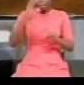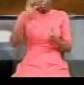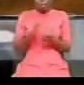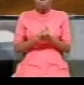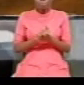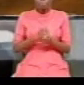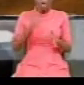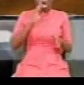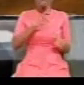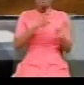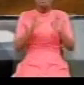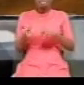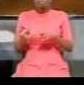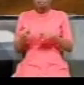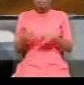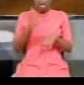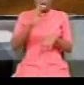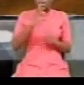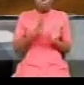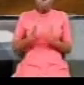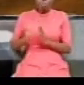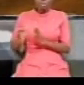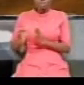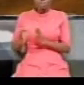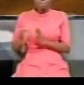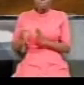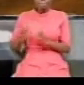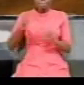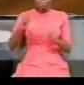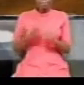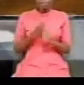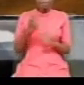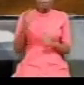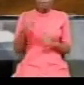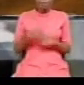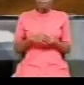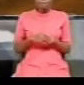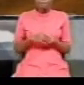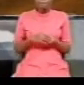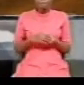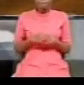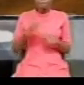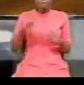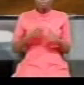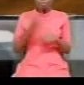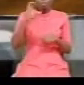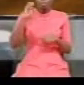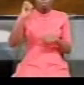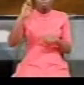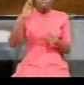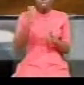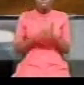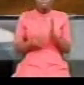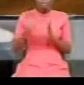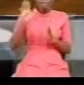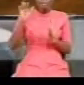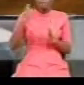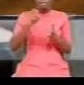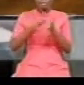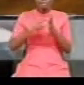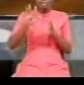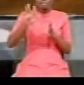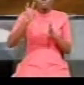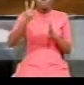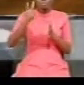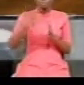Are you ready? Are you prepared? 1 Corinthians chapter 15. I'm reading verse